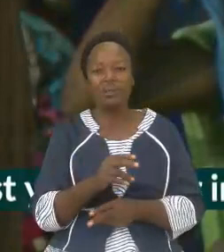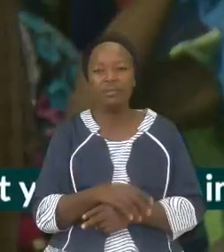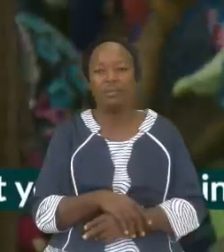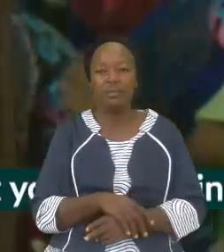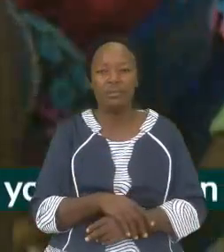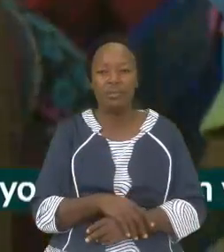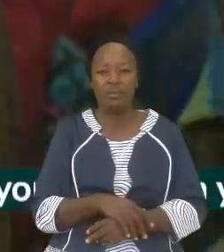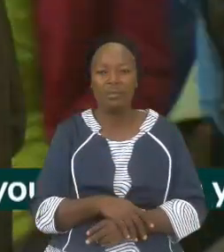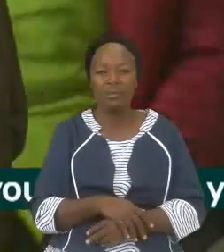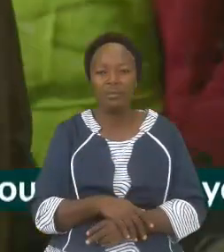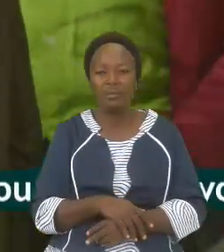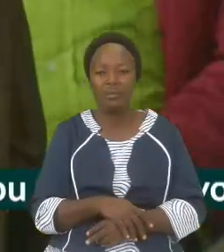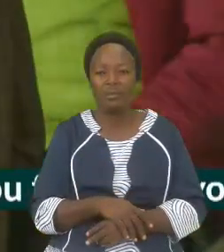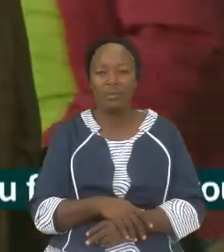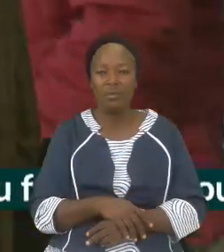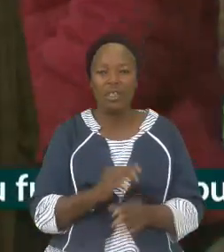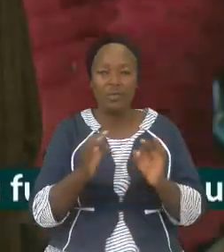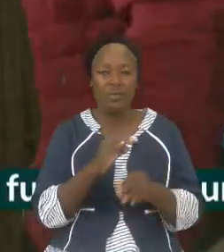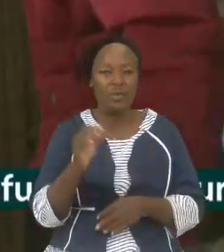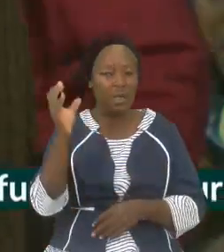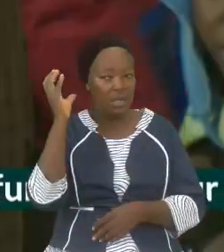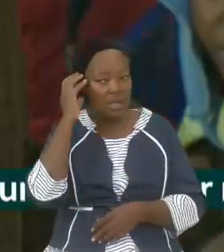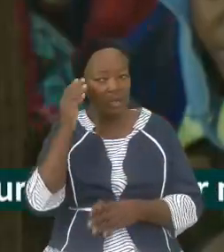If you are listening via radio